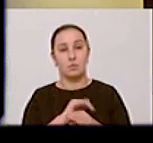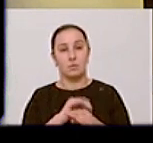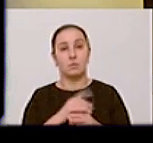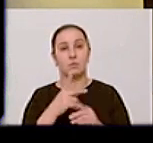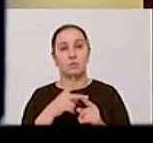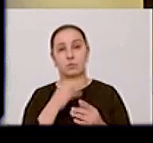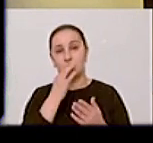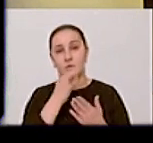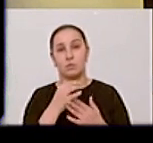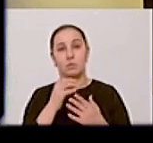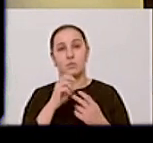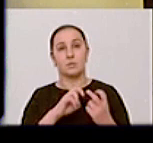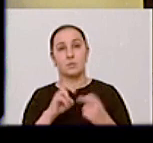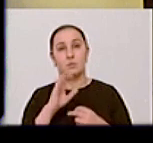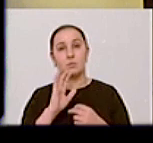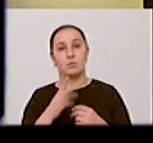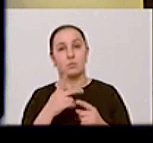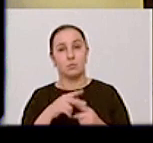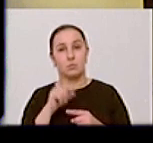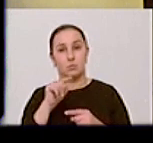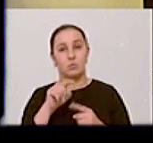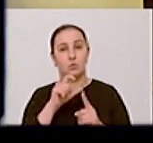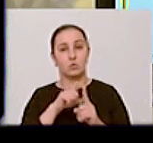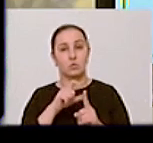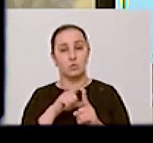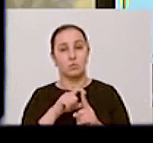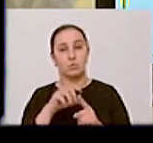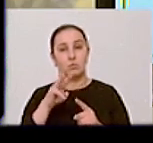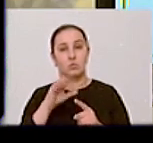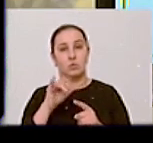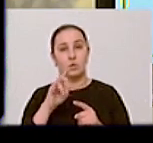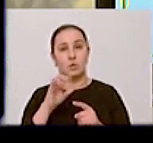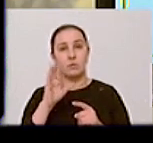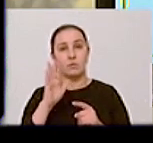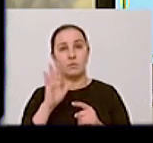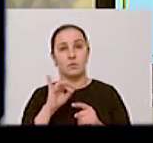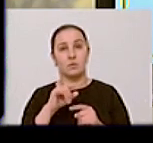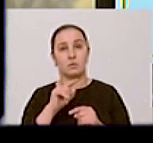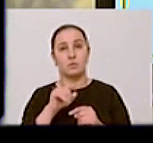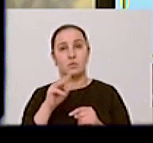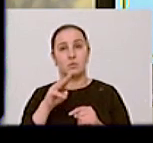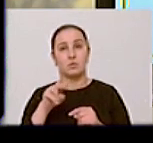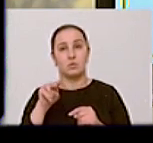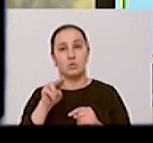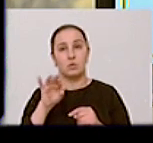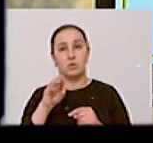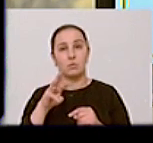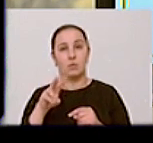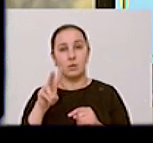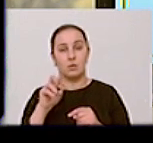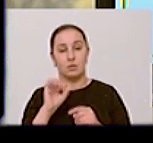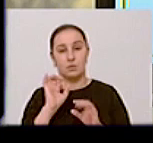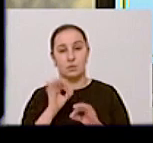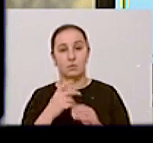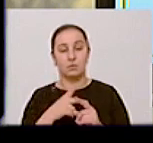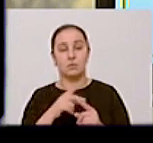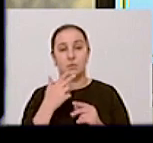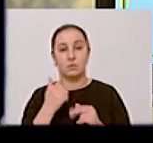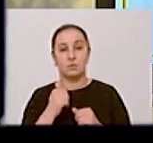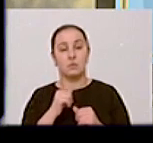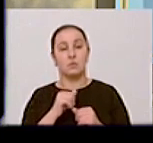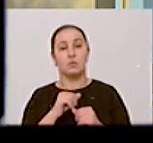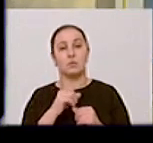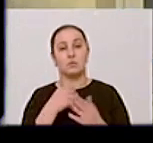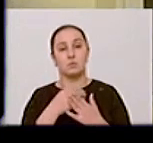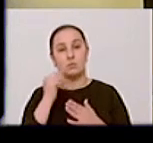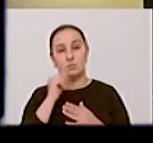Keling, javobga yuzlanamiz. Demak, ushbu so'zlarni muallifi dramamizda domla edi. Ha, aziz